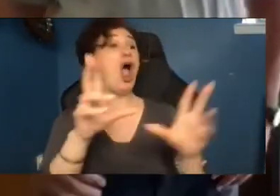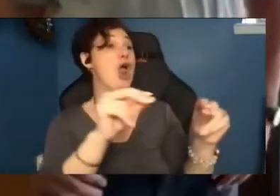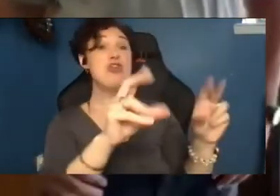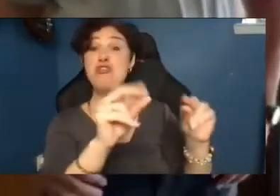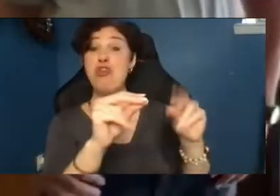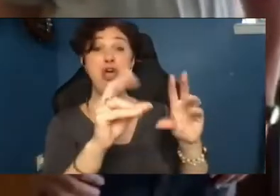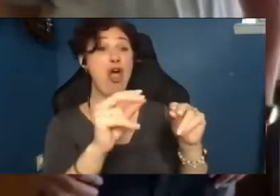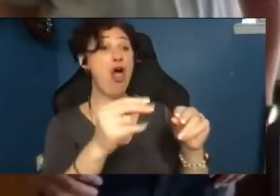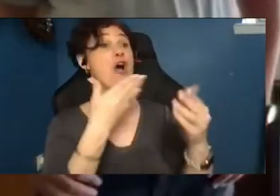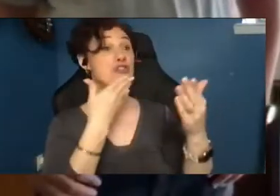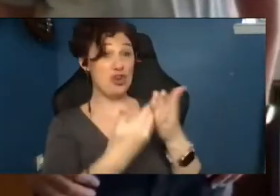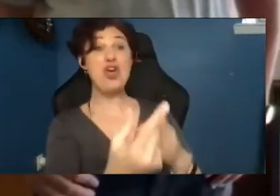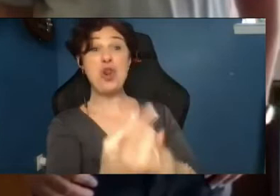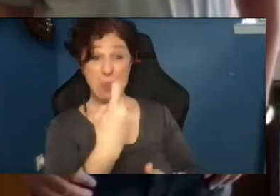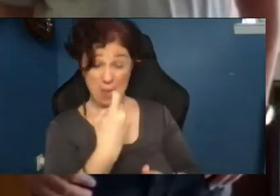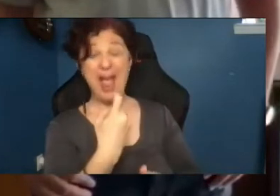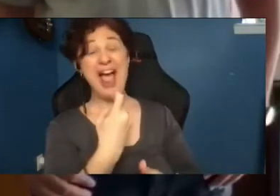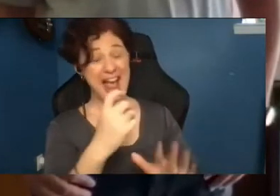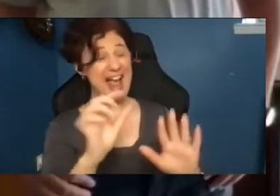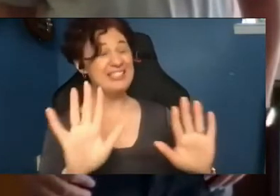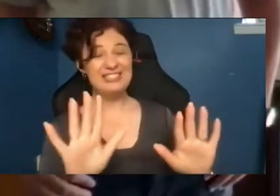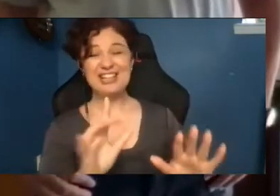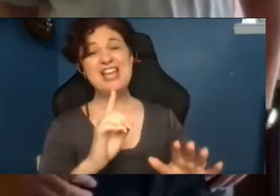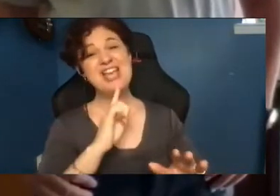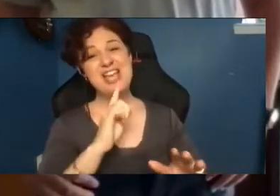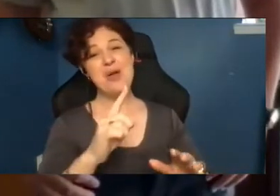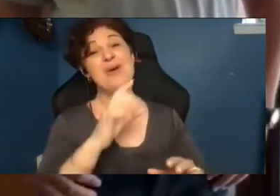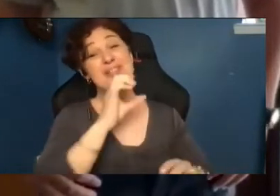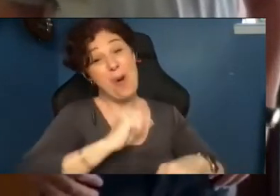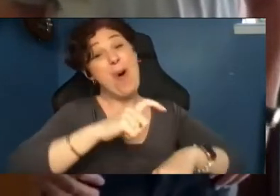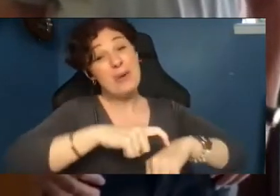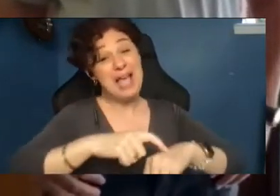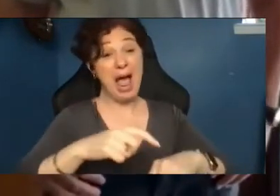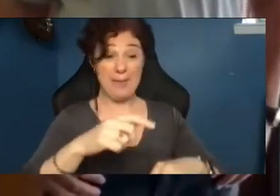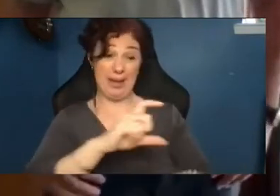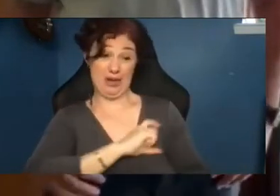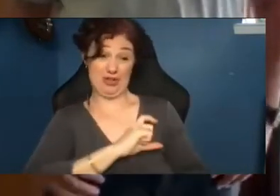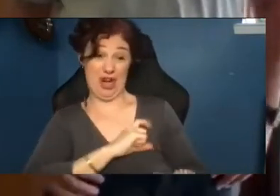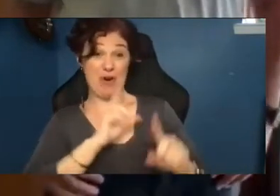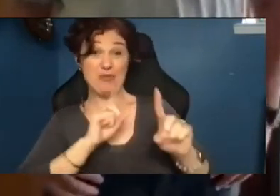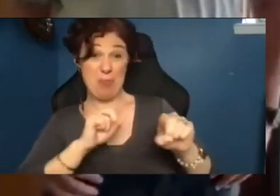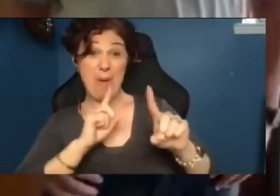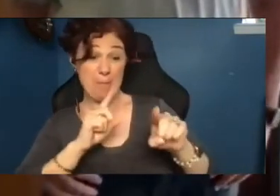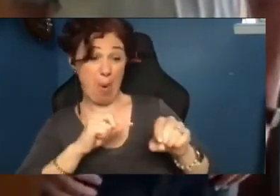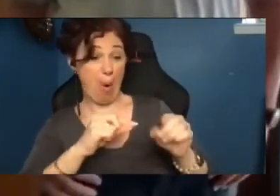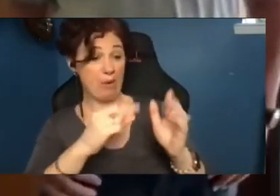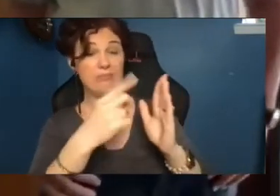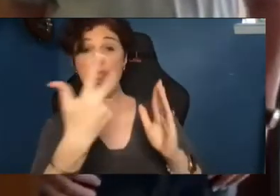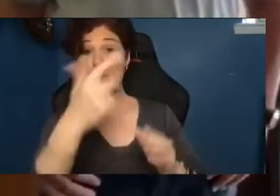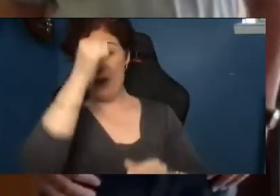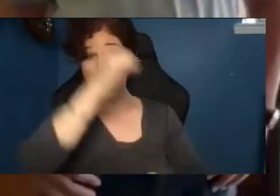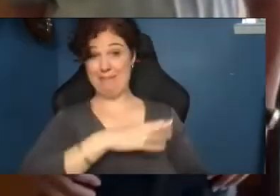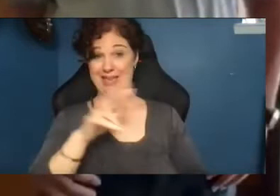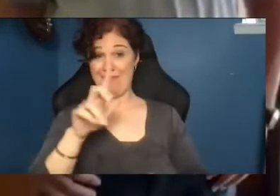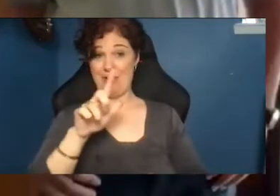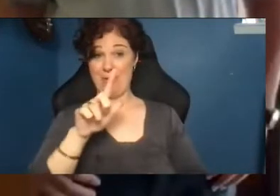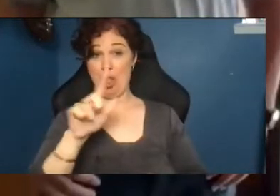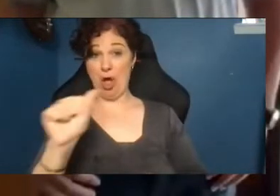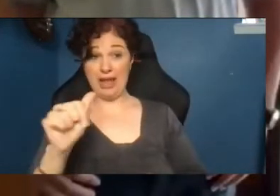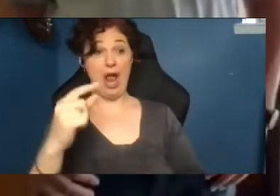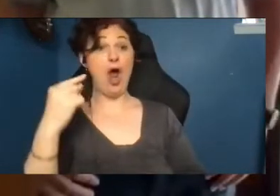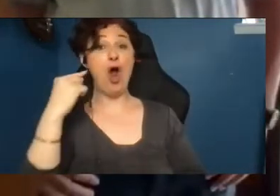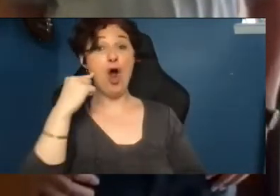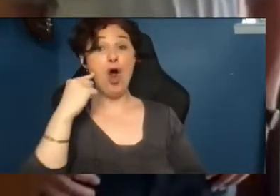it's a great question. And it was pretty old timey. According to the sheriff's report, 3 men from Los Angeles who had heard